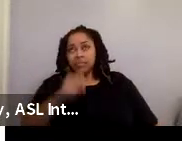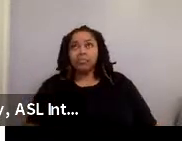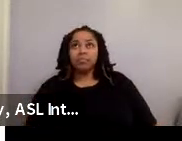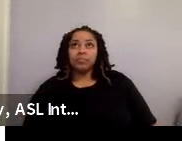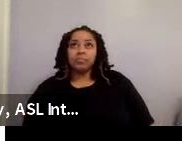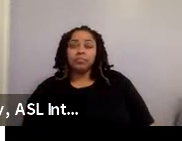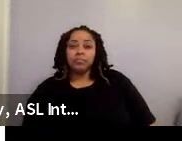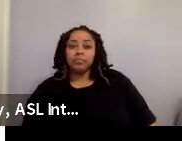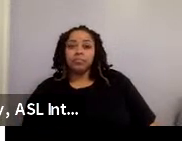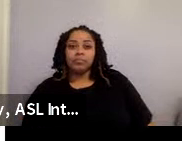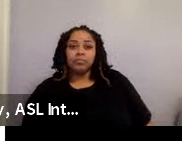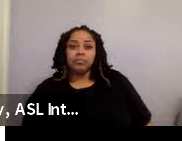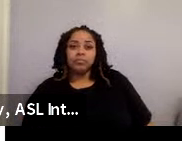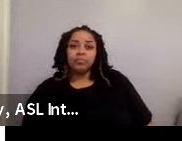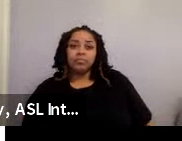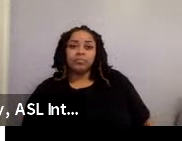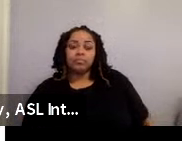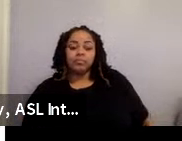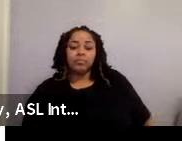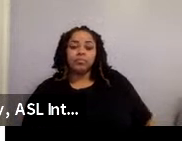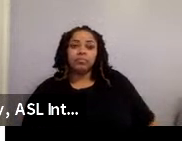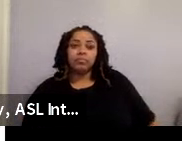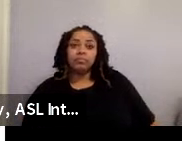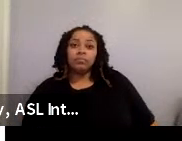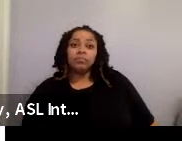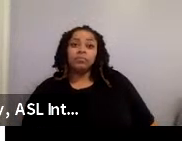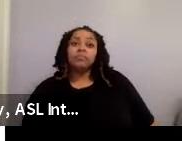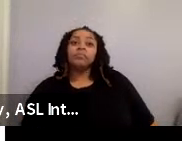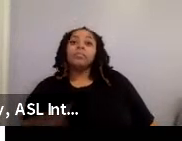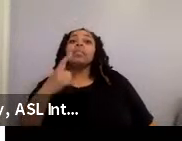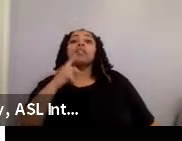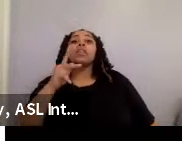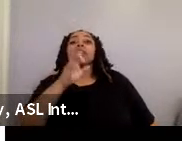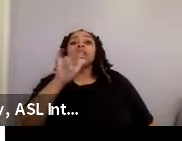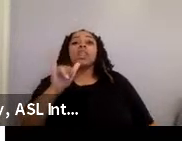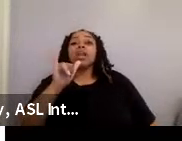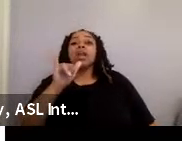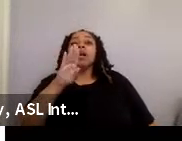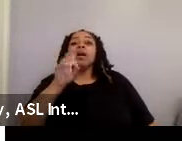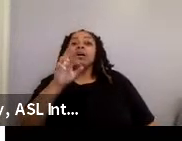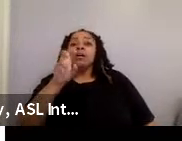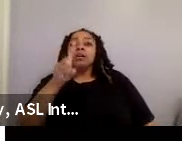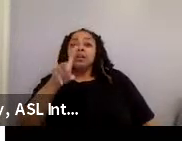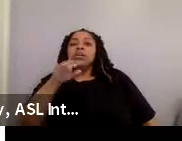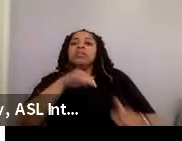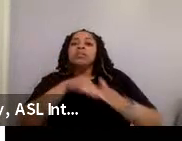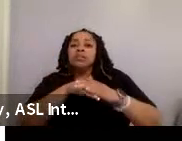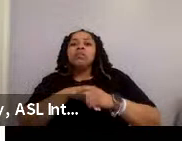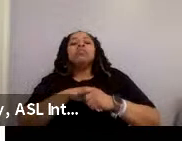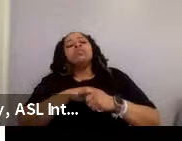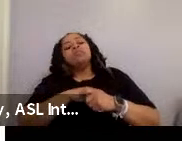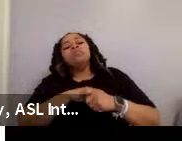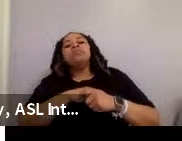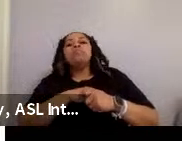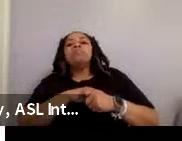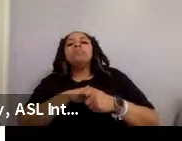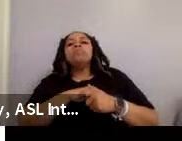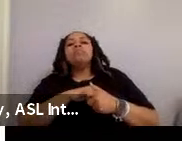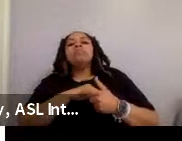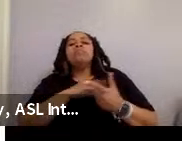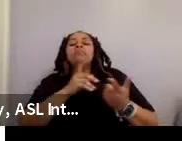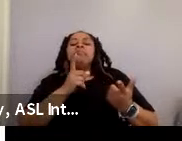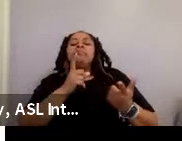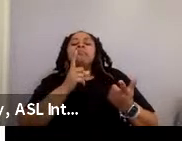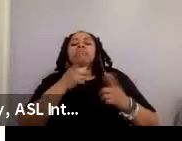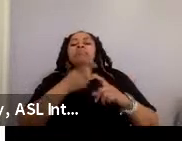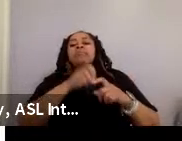69. The other big thing is about the keyboard accessibility. It's got some, again, this is quote out of